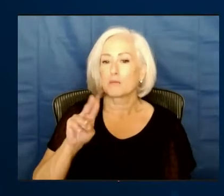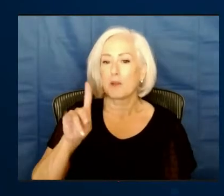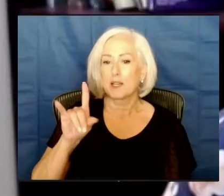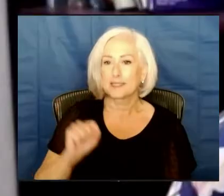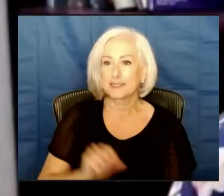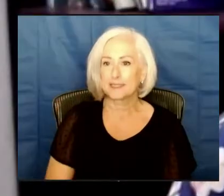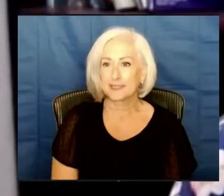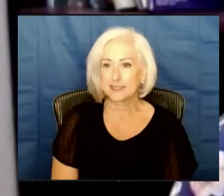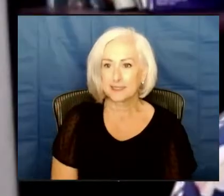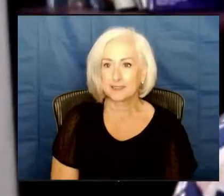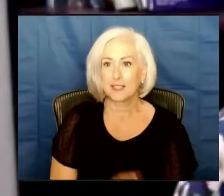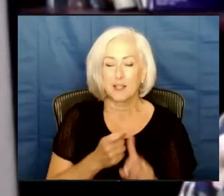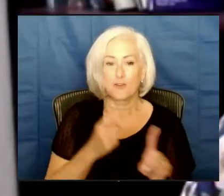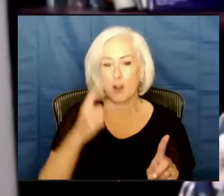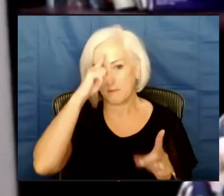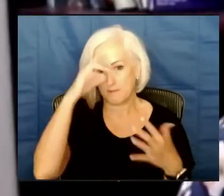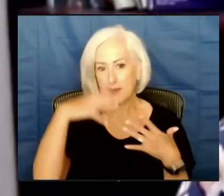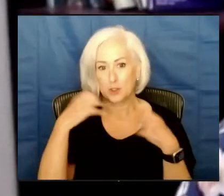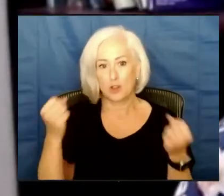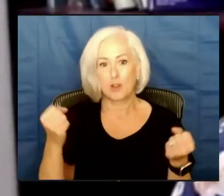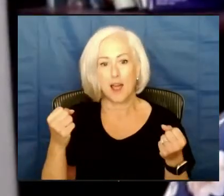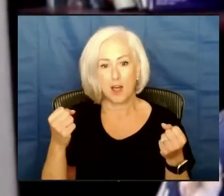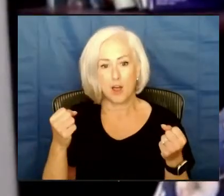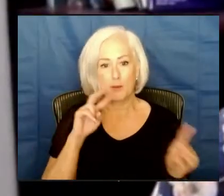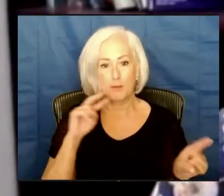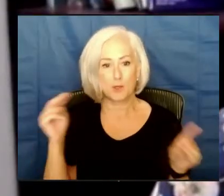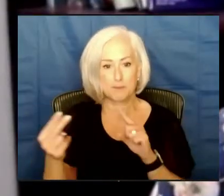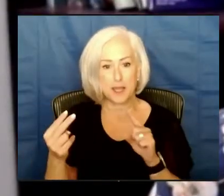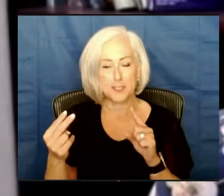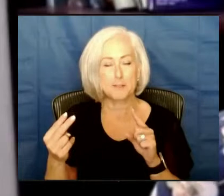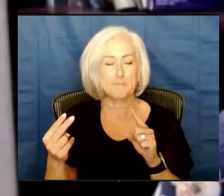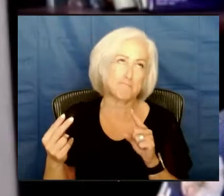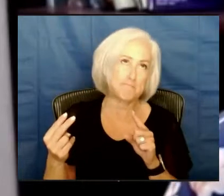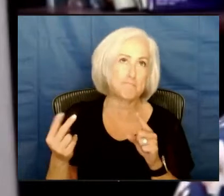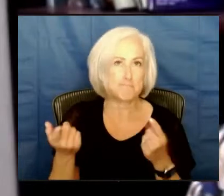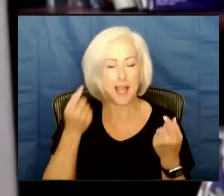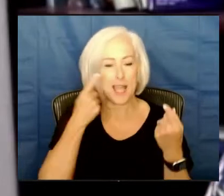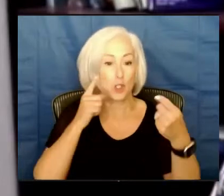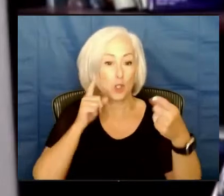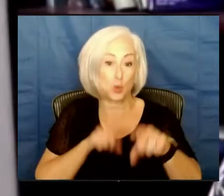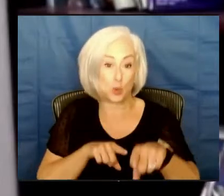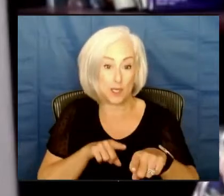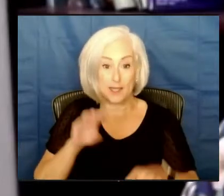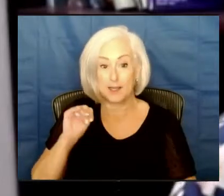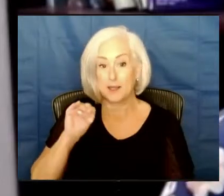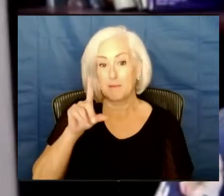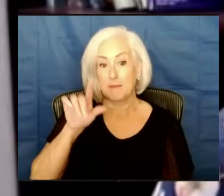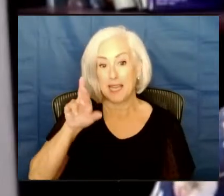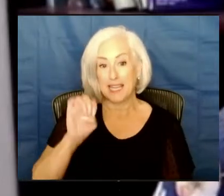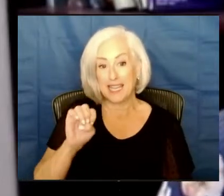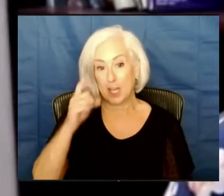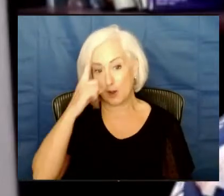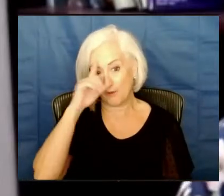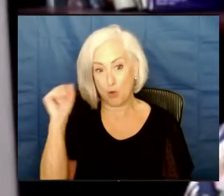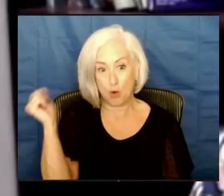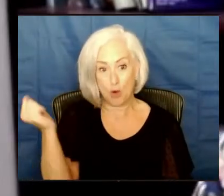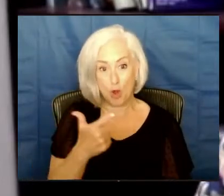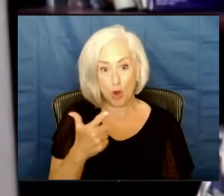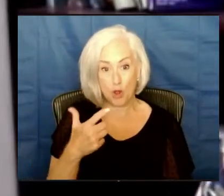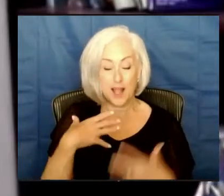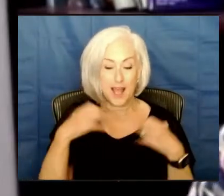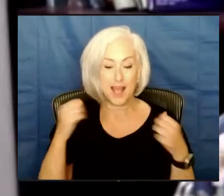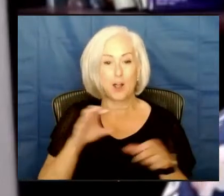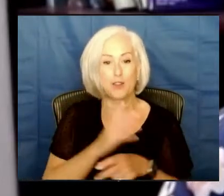From a mental health standpoint, I agree. I think Medicare for all, healthcare for